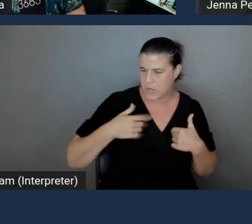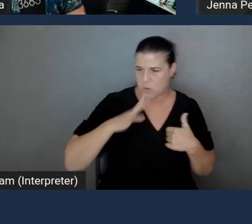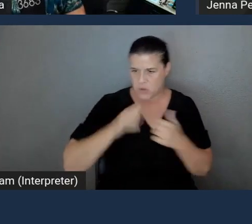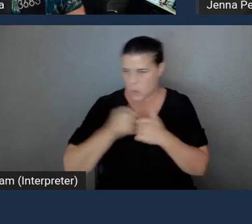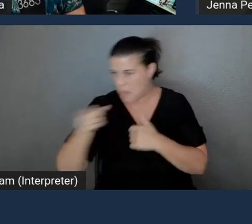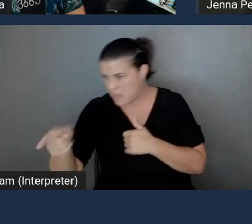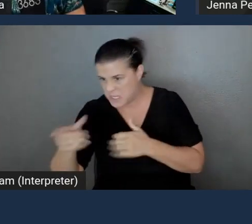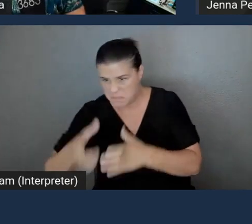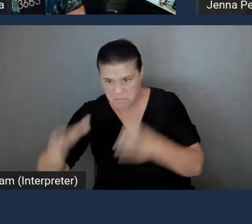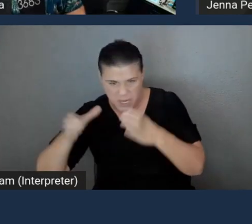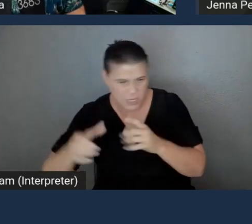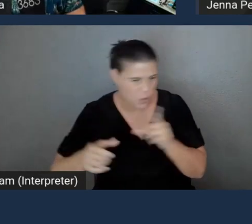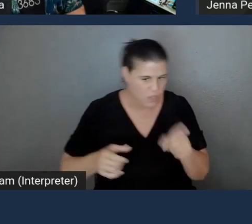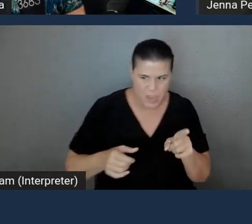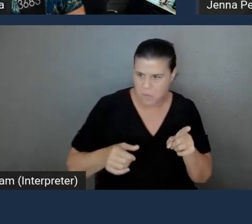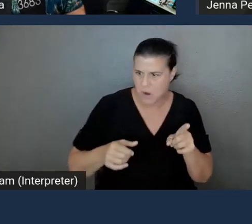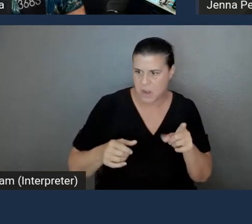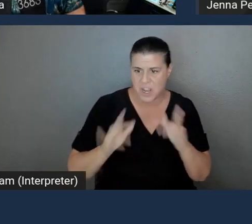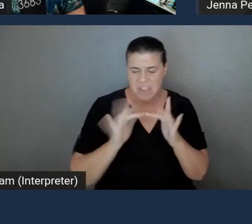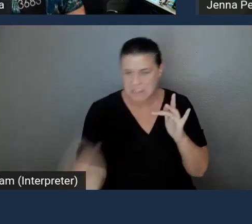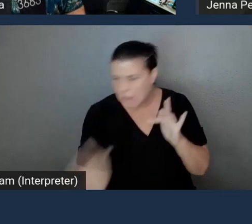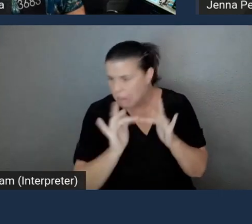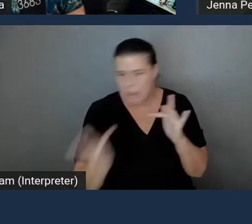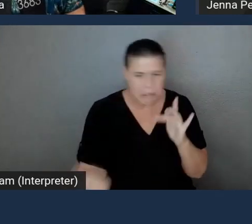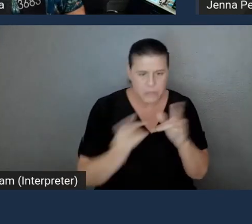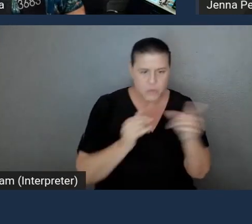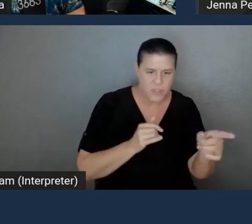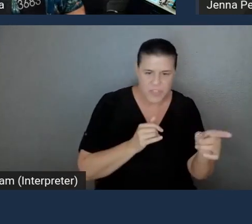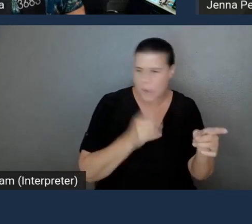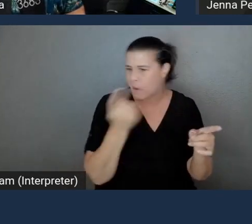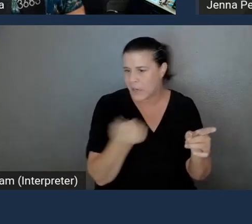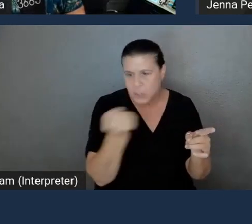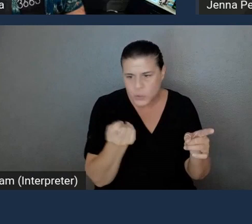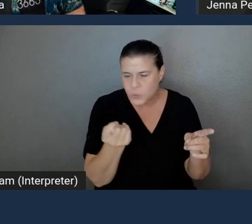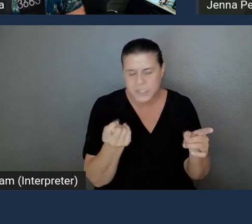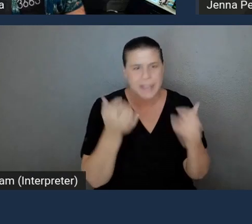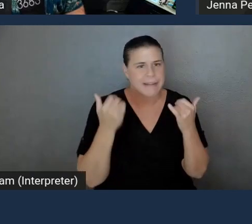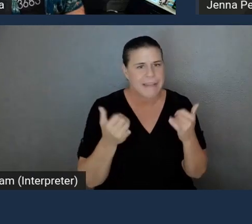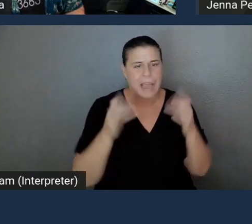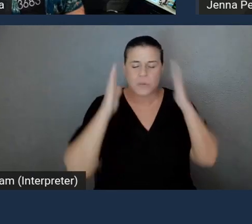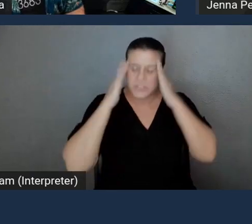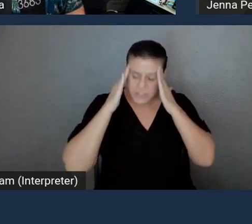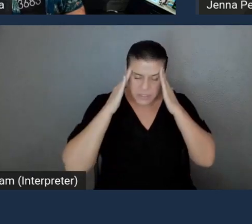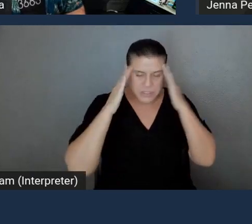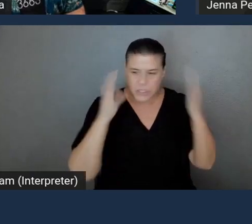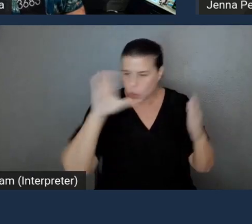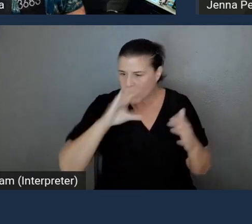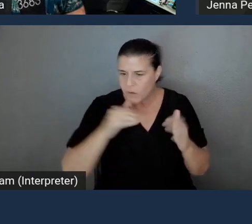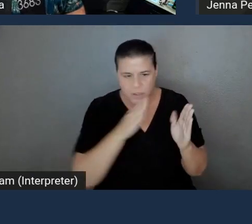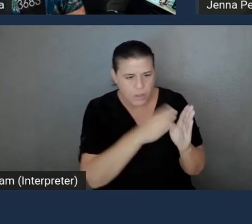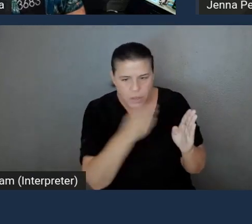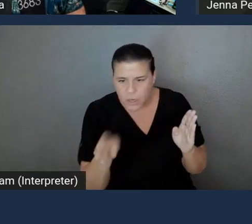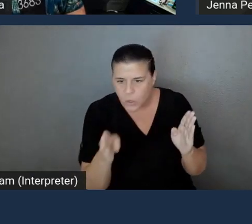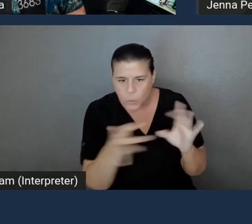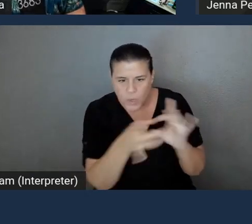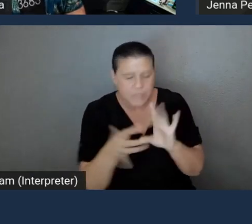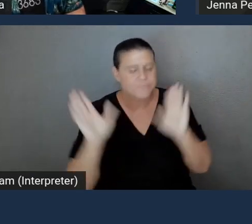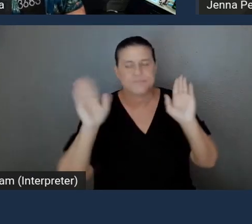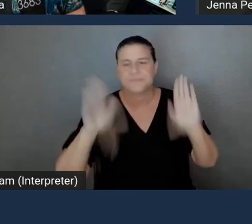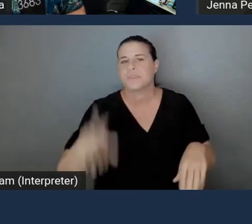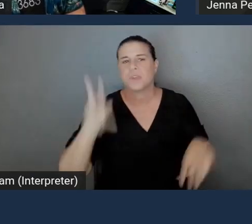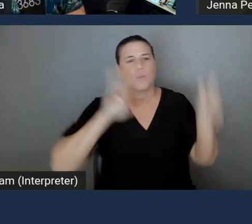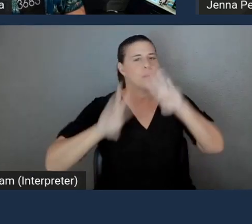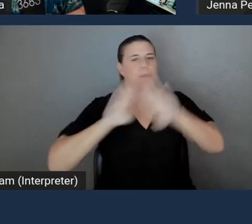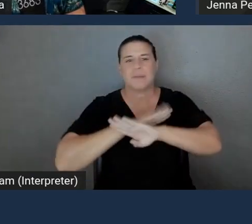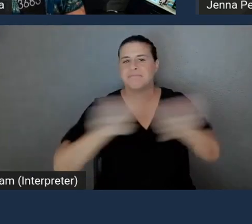have, a connectivity challenge to that bucket on a Tuesday, well, now we have to go look for the next bucket. You don't have to worry about that anymore.